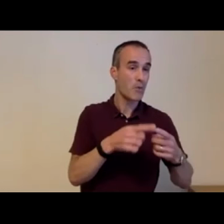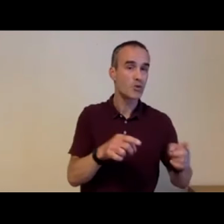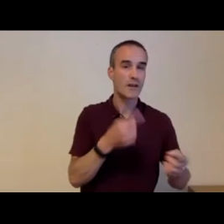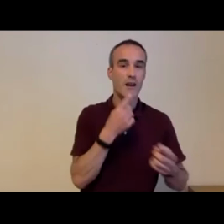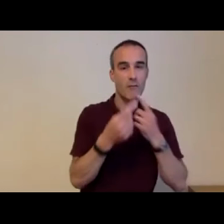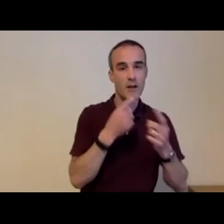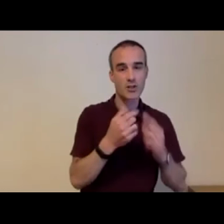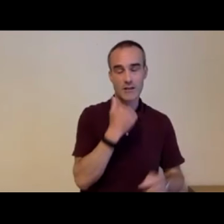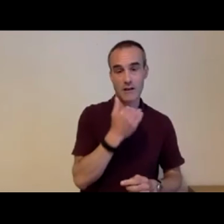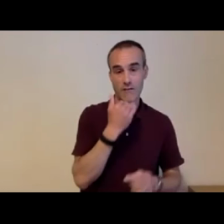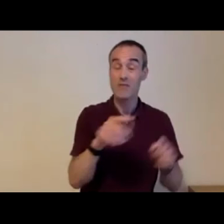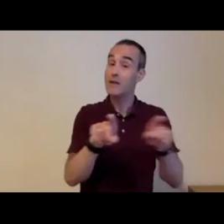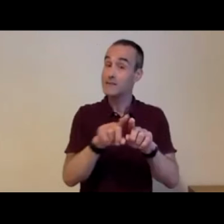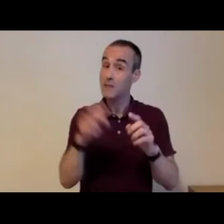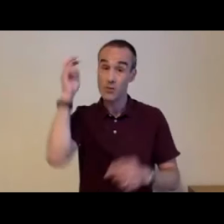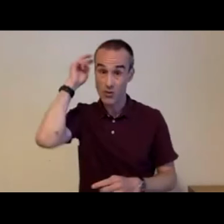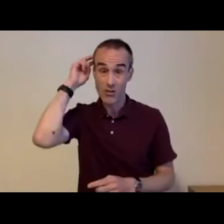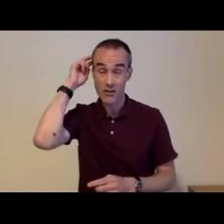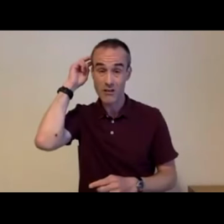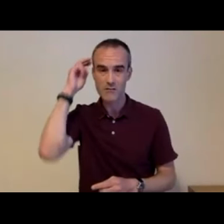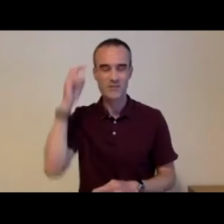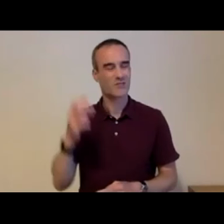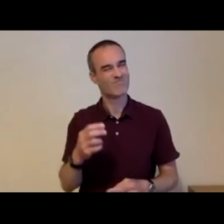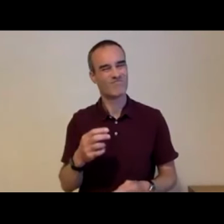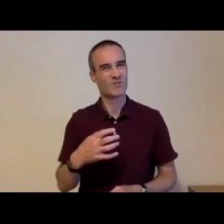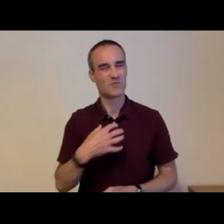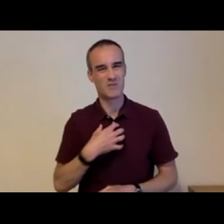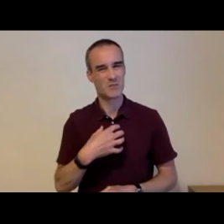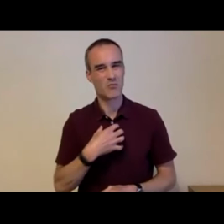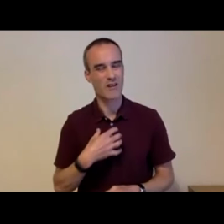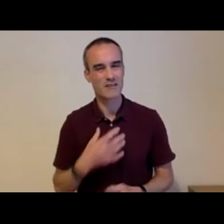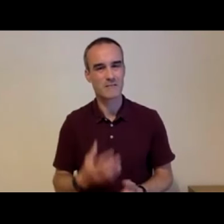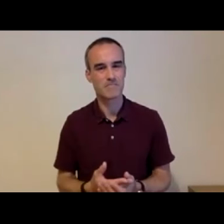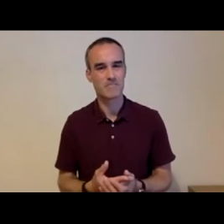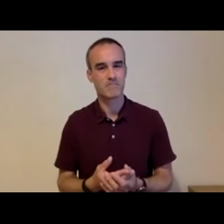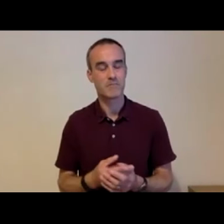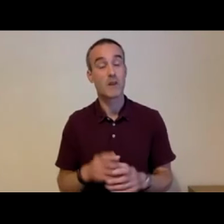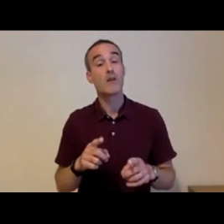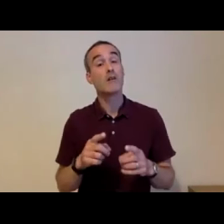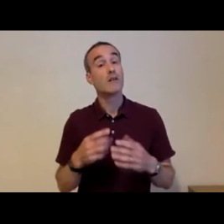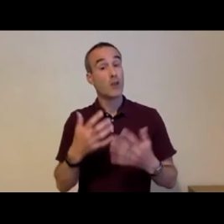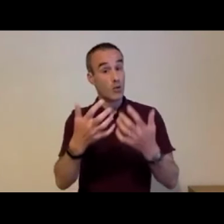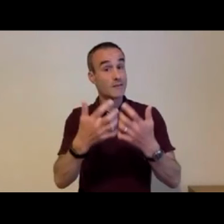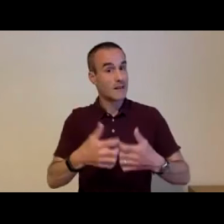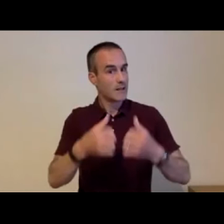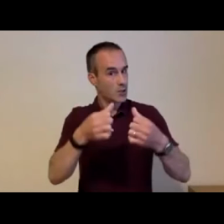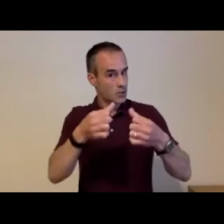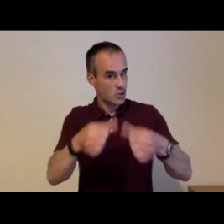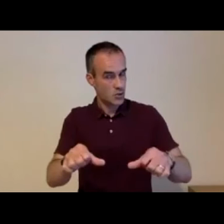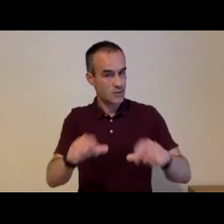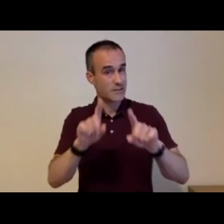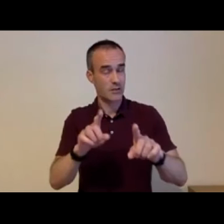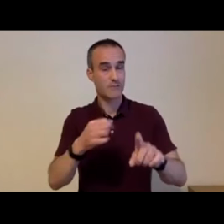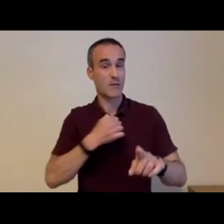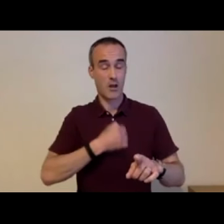be surprised at that. Now, we are replete with technological solutions. I apologize to whichever hearing